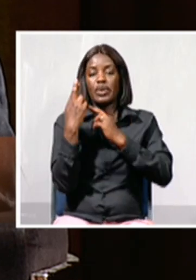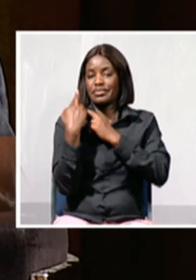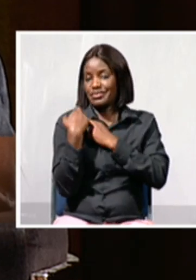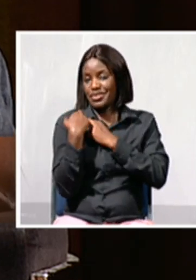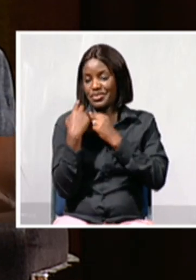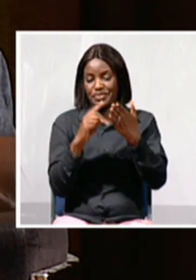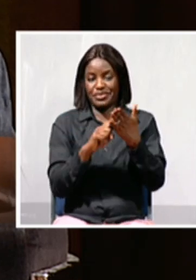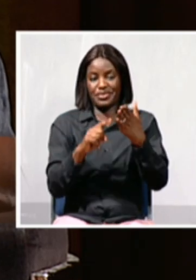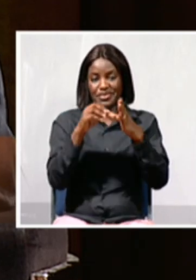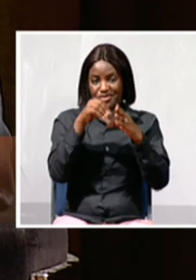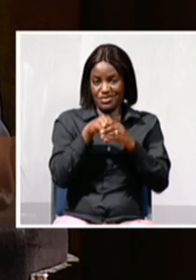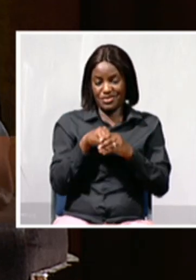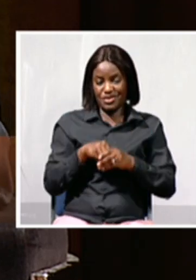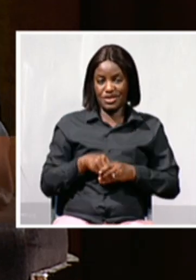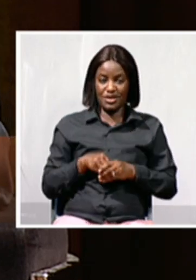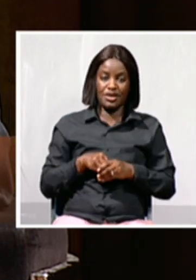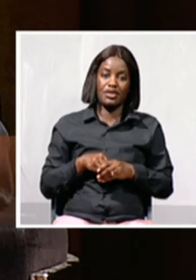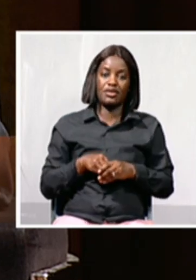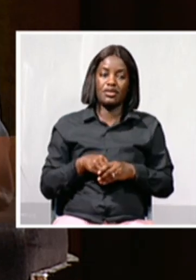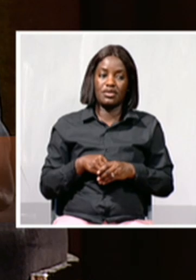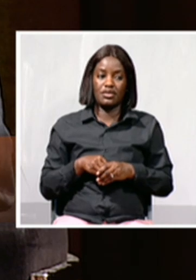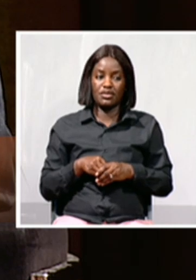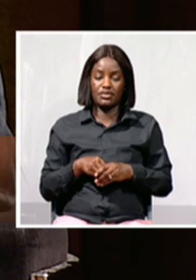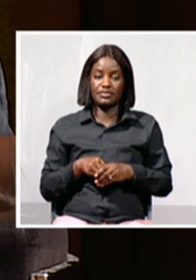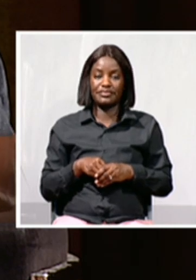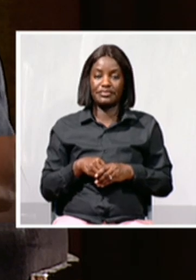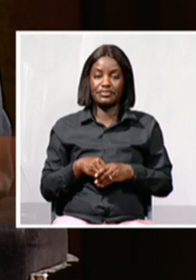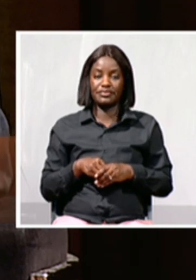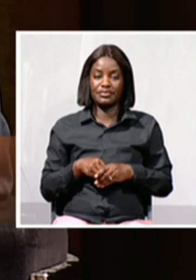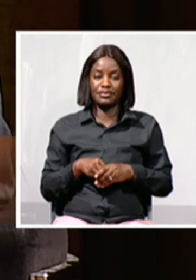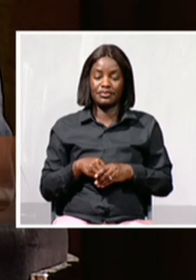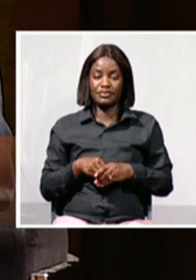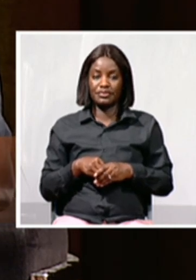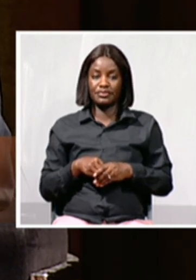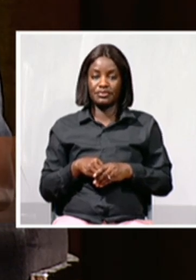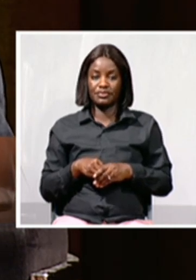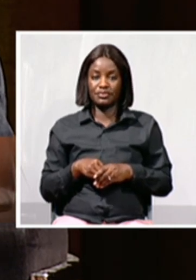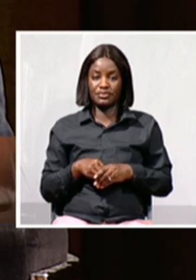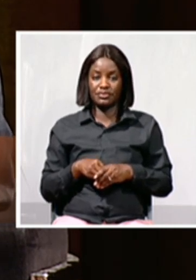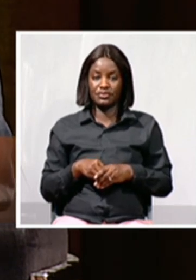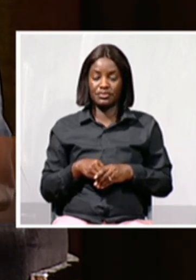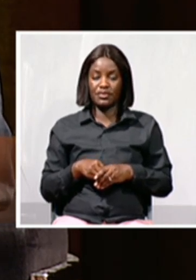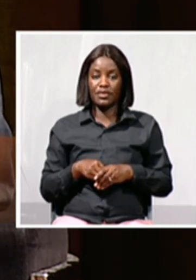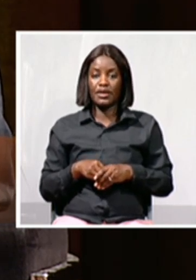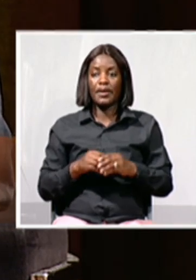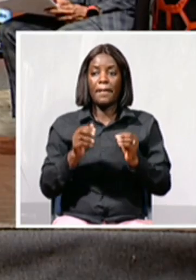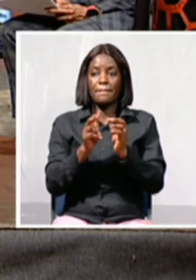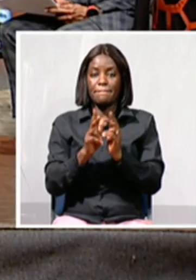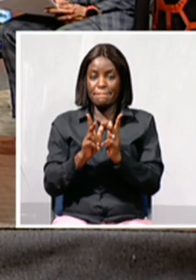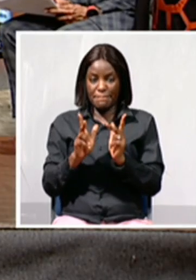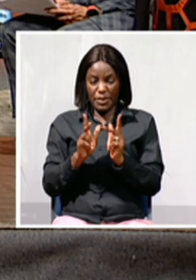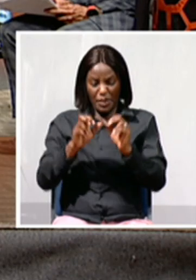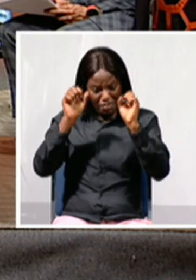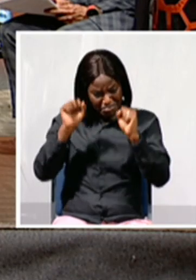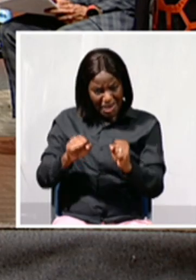sense, and we won't say it's the sense of the NID, we're asking you specifically, that we should legislate the right to vote? People should be